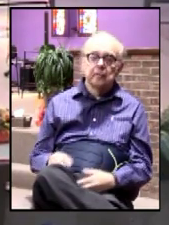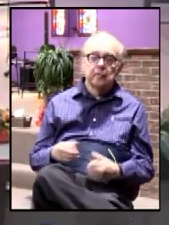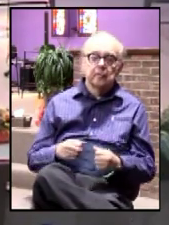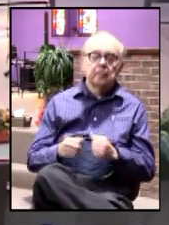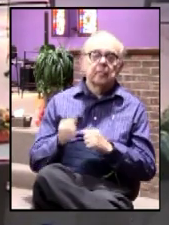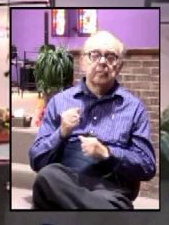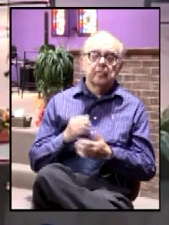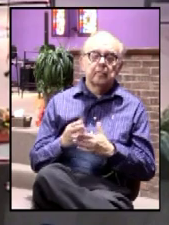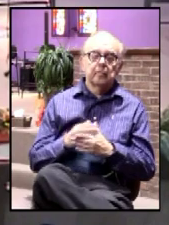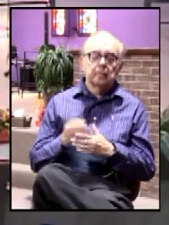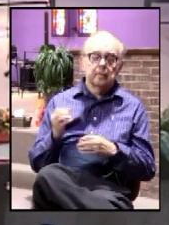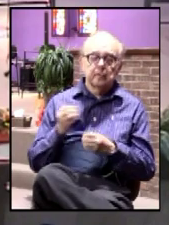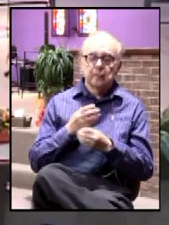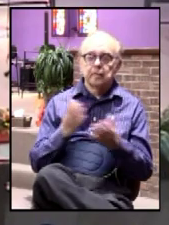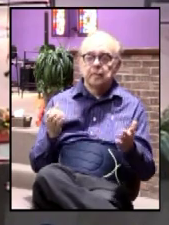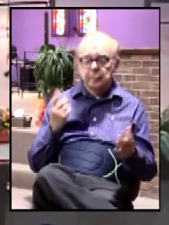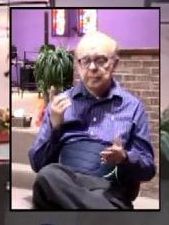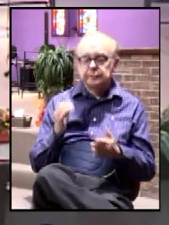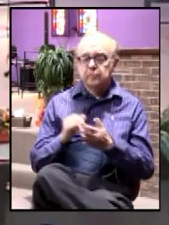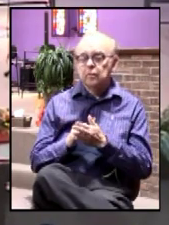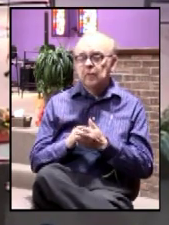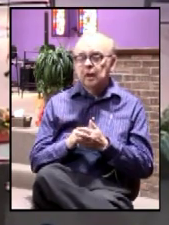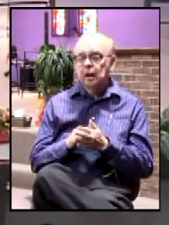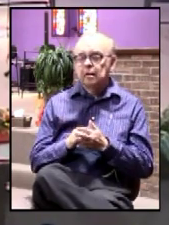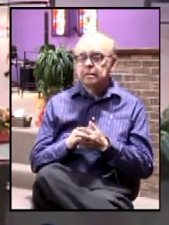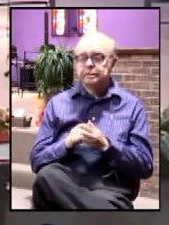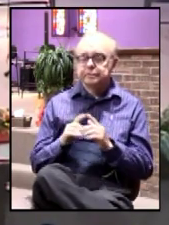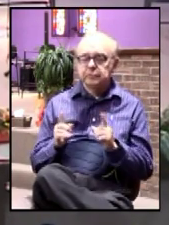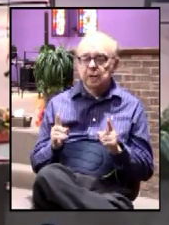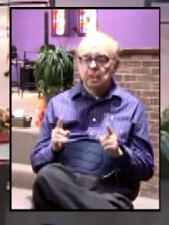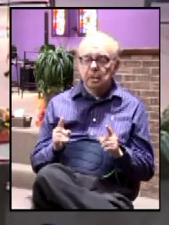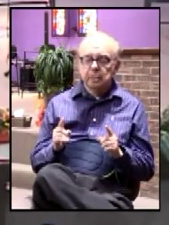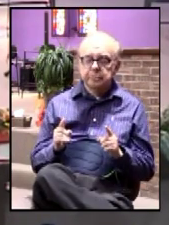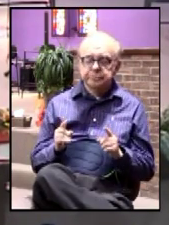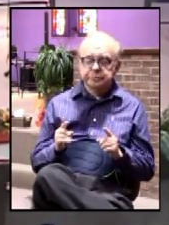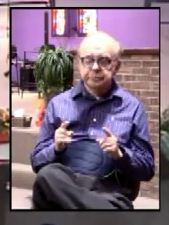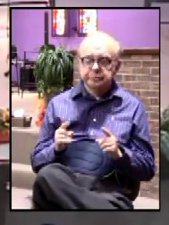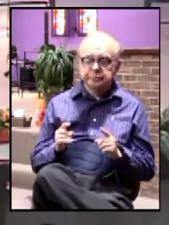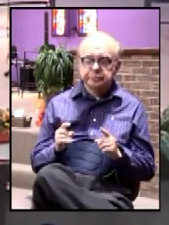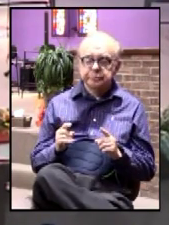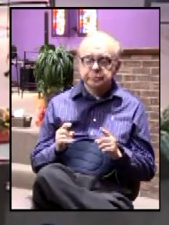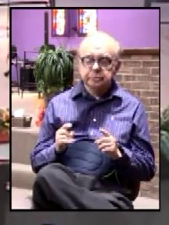It's a way to share information. I understand that, but in order,